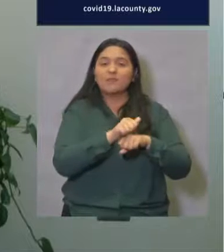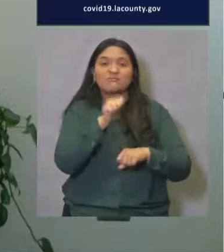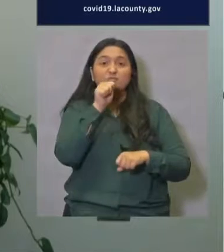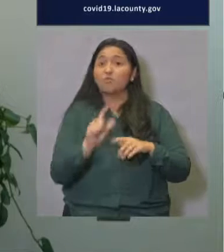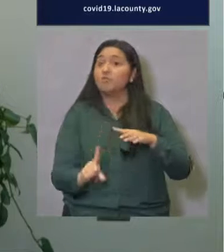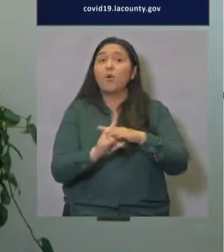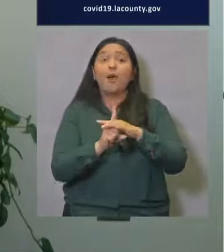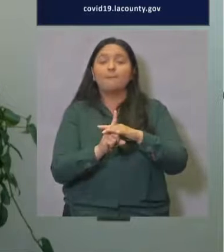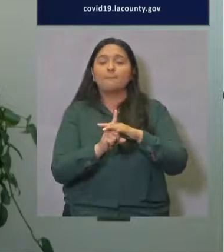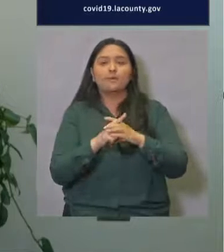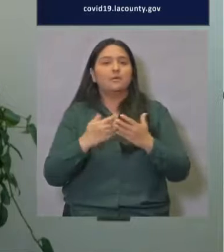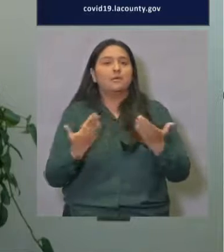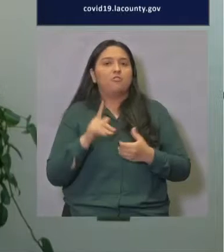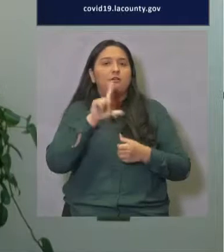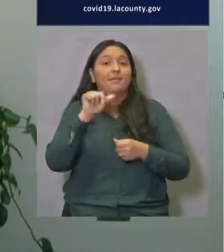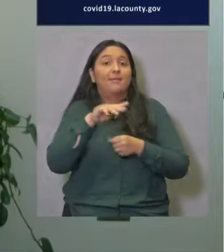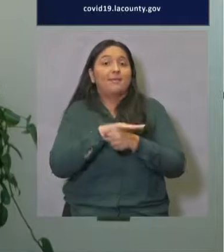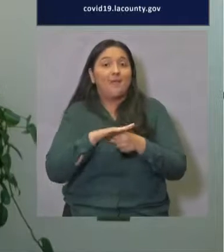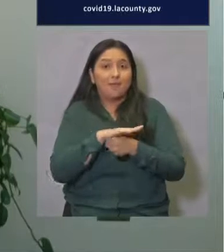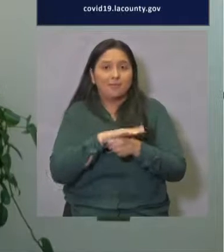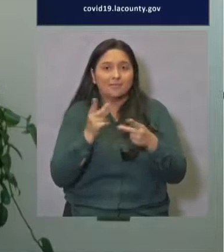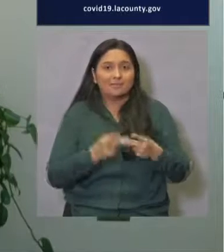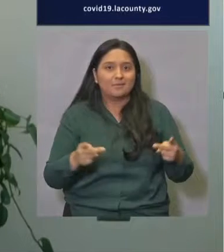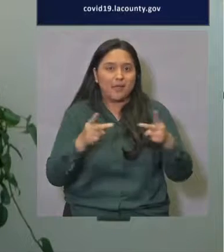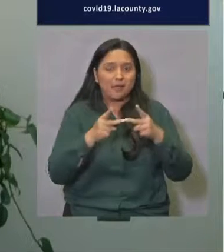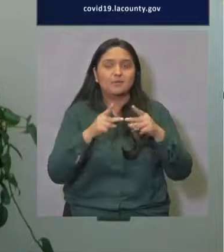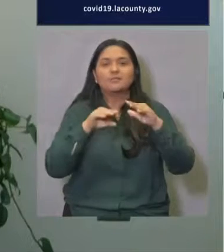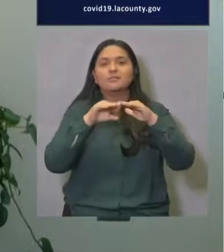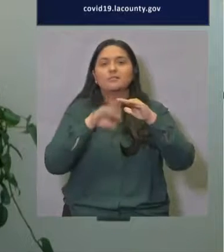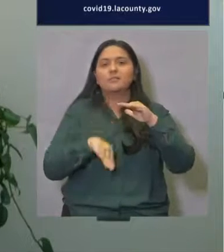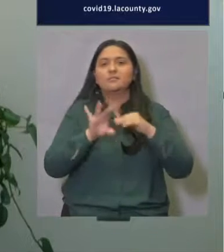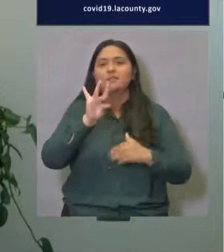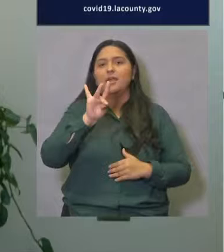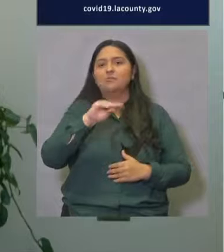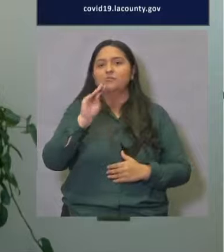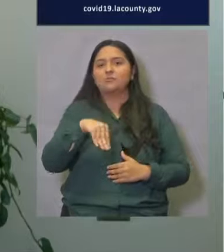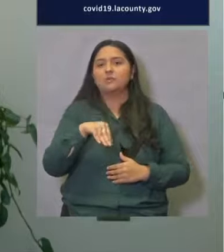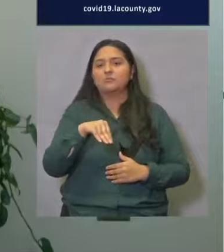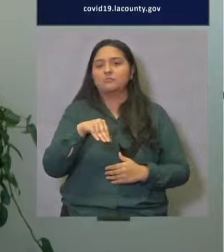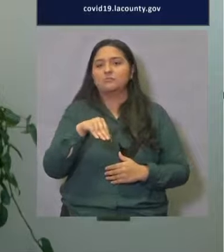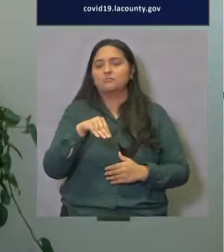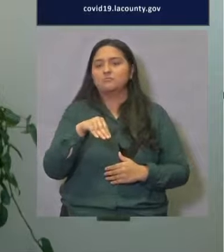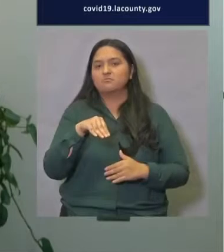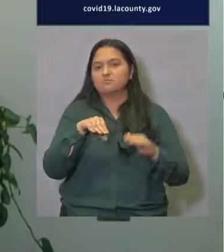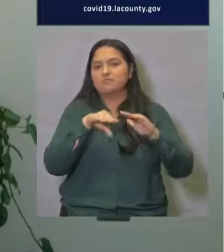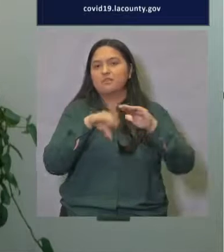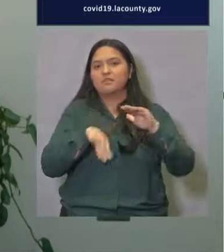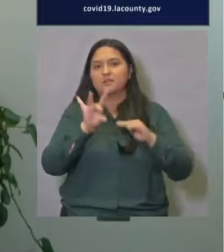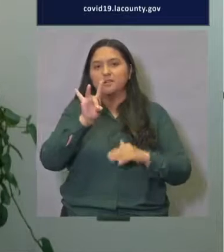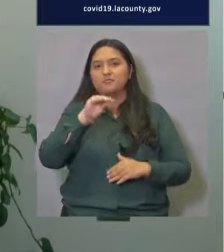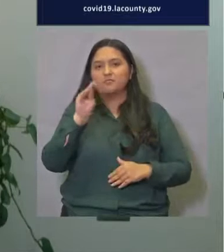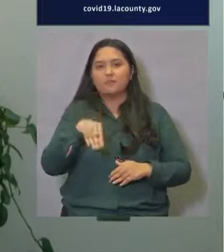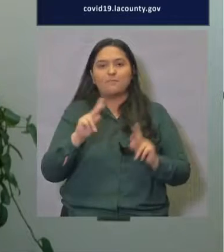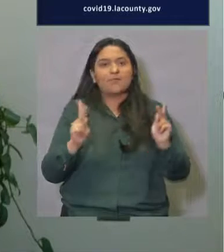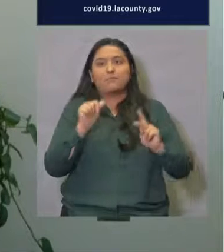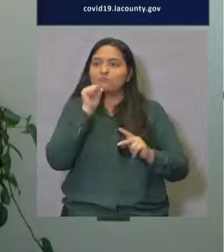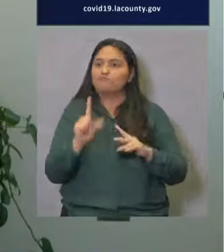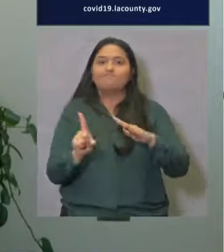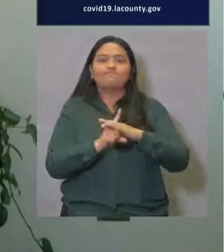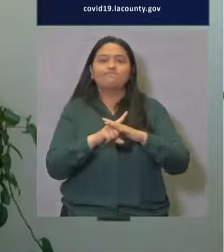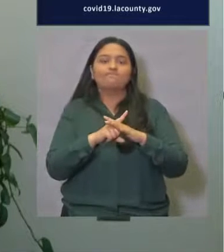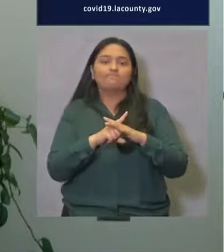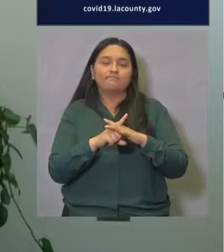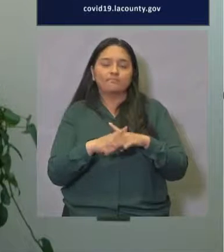rate at the county sites is less than 8%. And in general, I want to